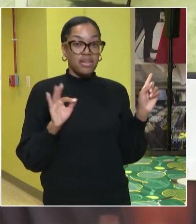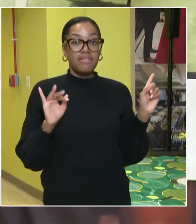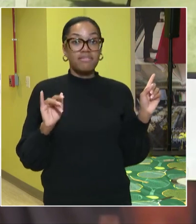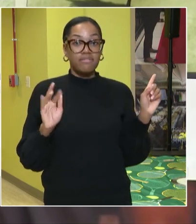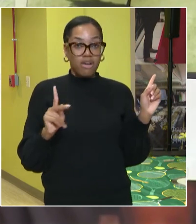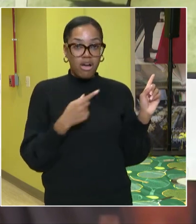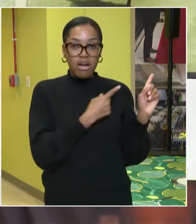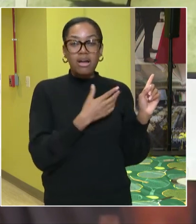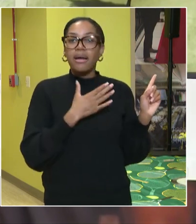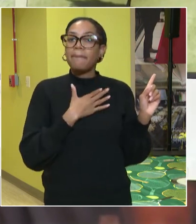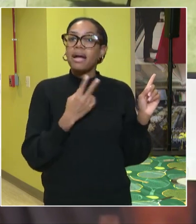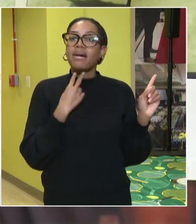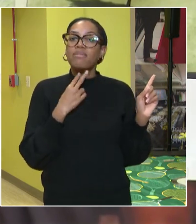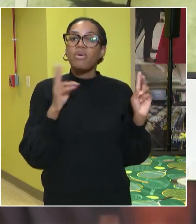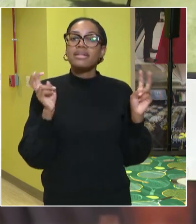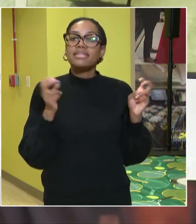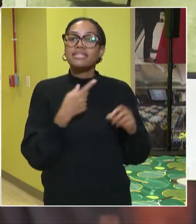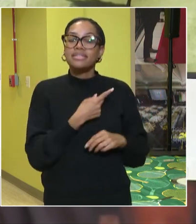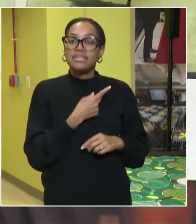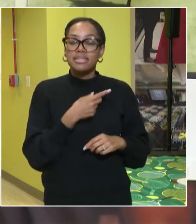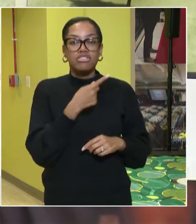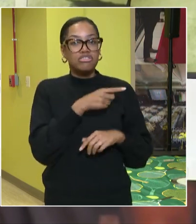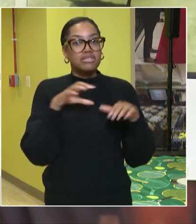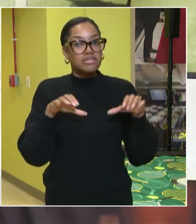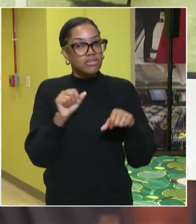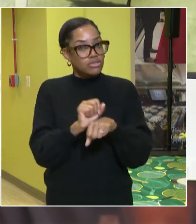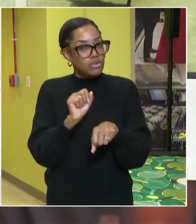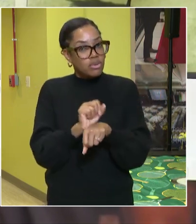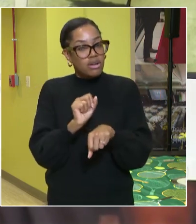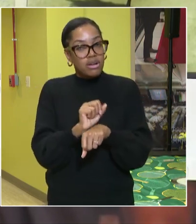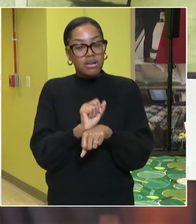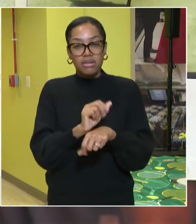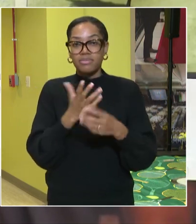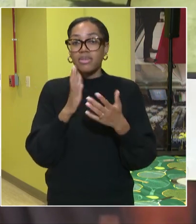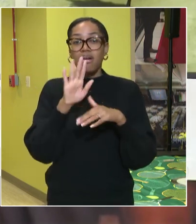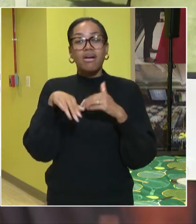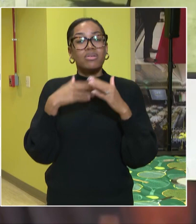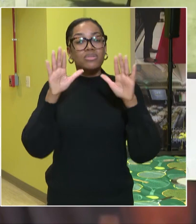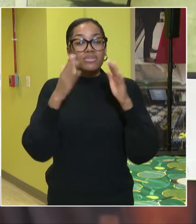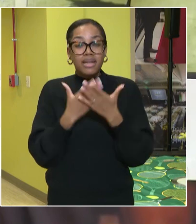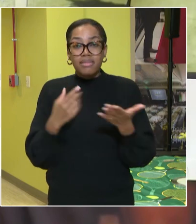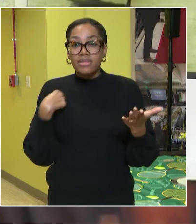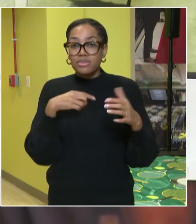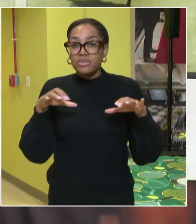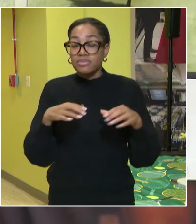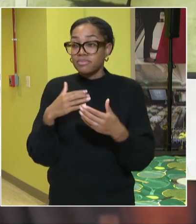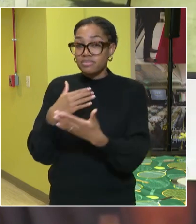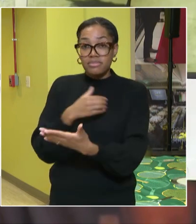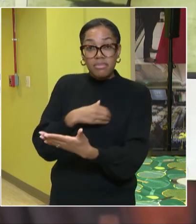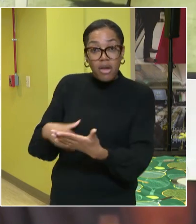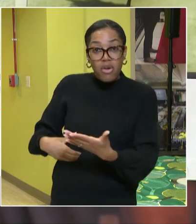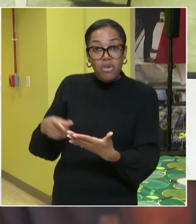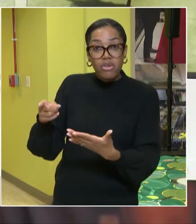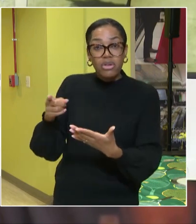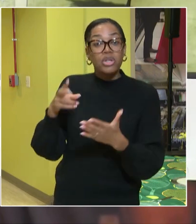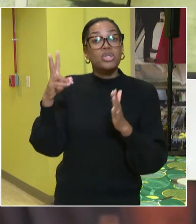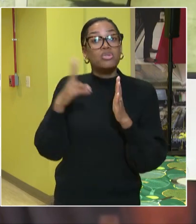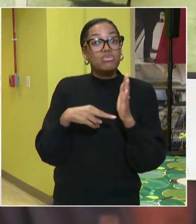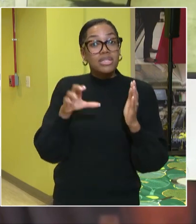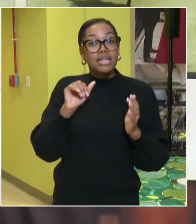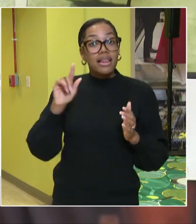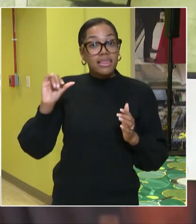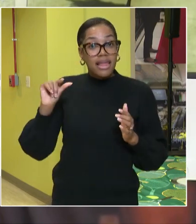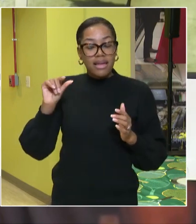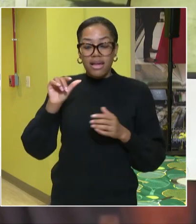she's my voice. She does the work. All of these great things we do, Mayor, read-alouds, all those